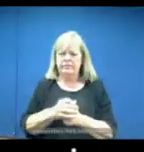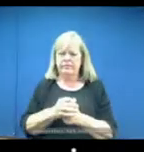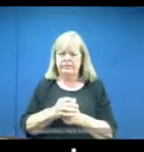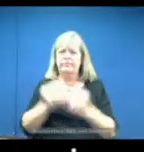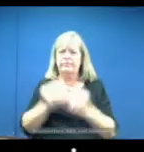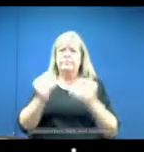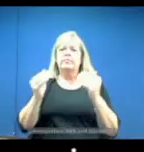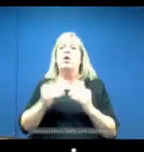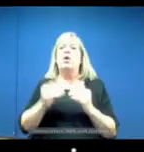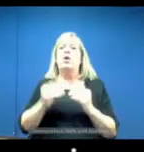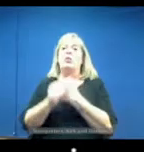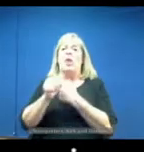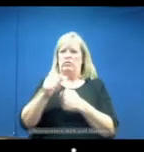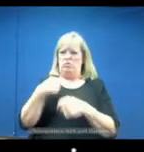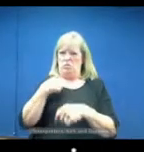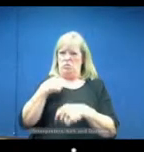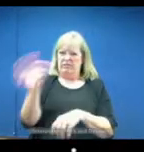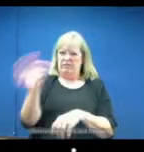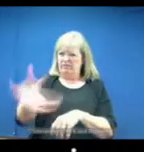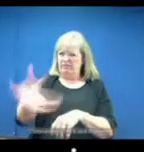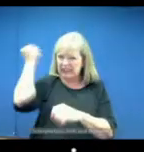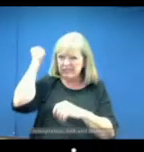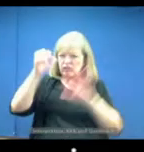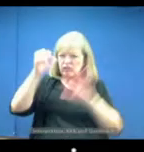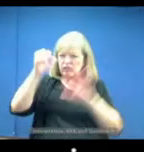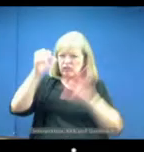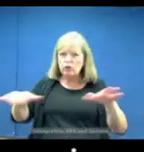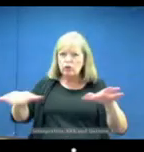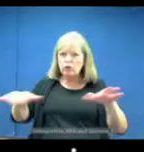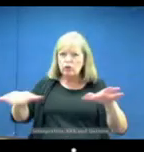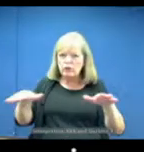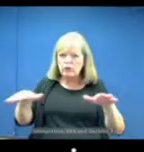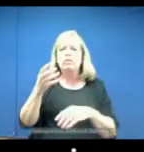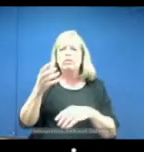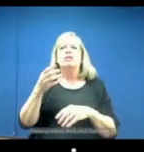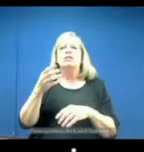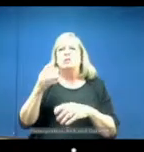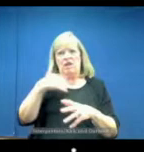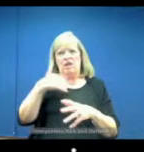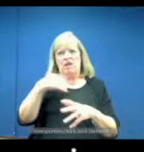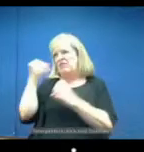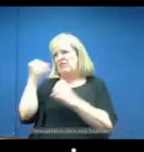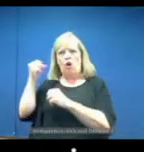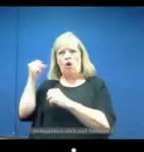Threatening to take custody of children or threatening to take children away.